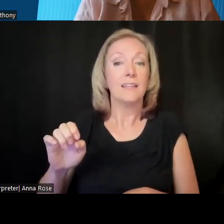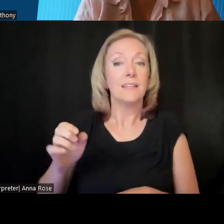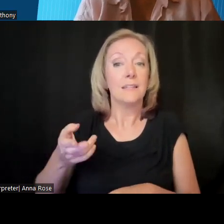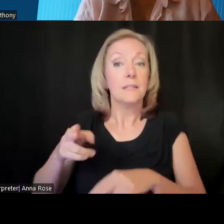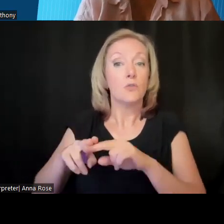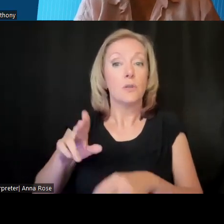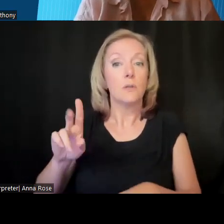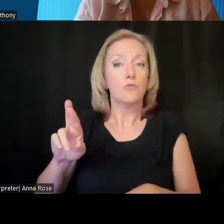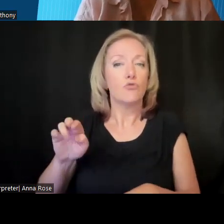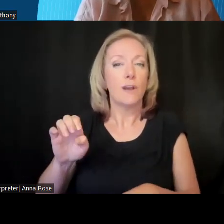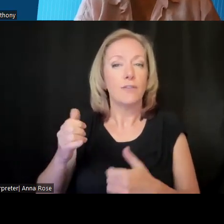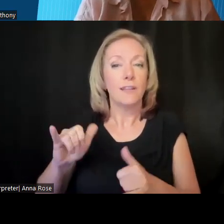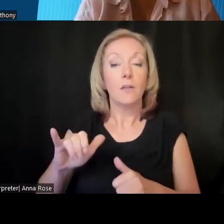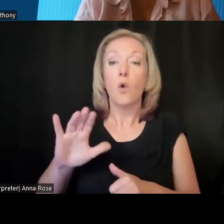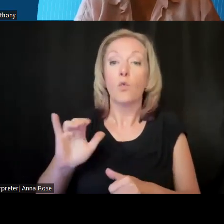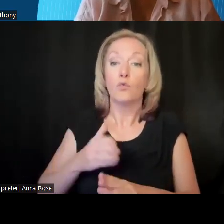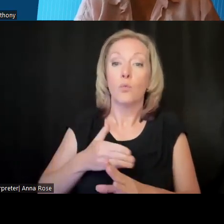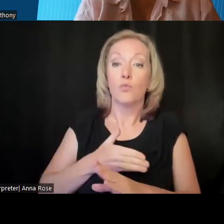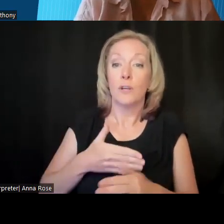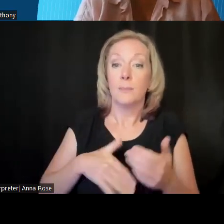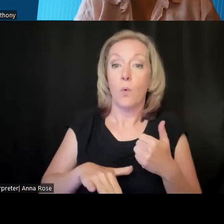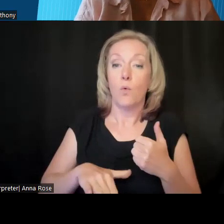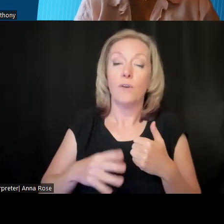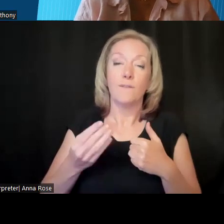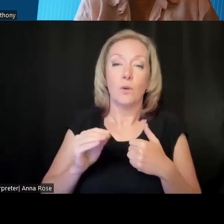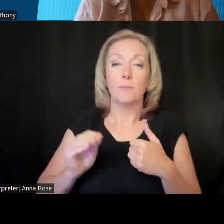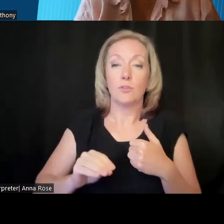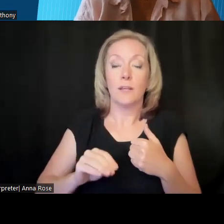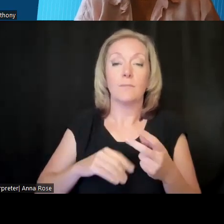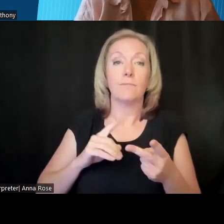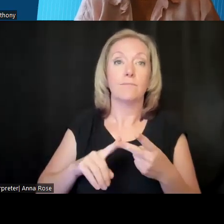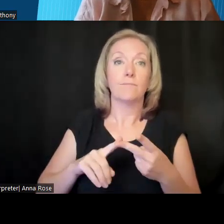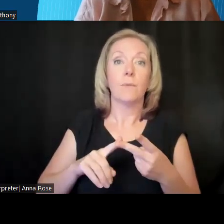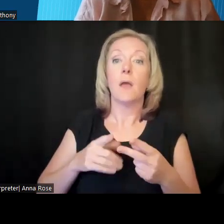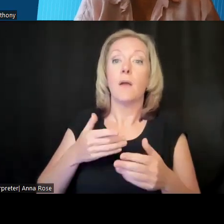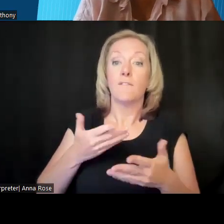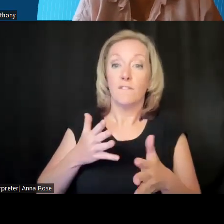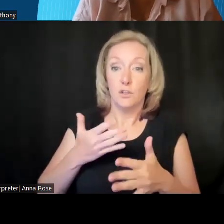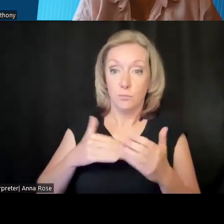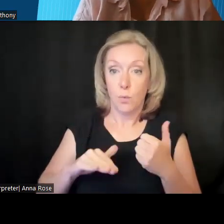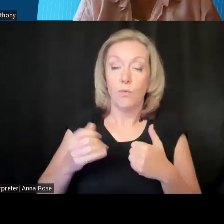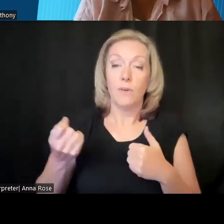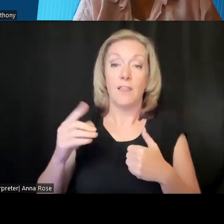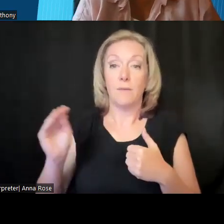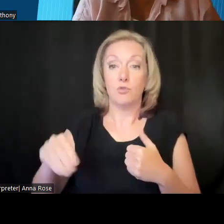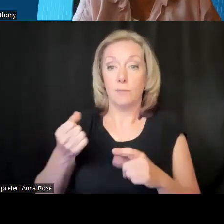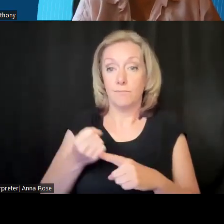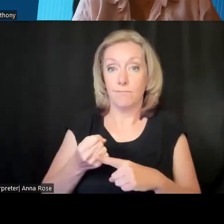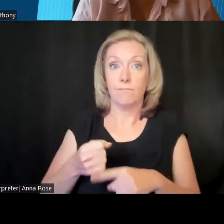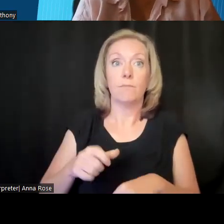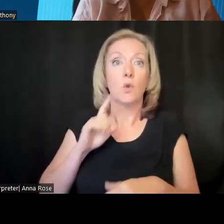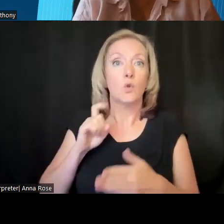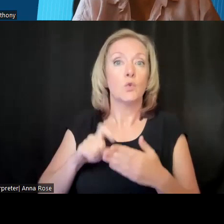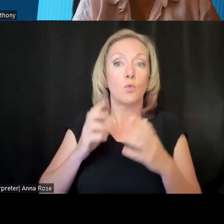prenatal complications accounted for about 14%, and then about 11% postnatal. Noted that rubella,